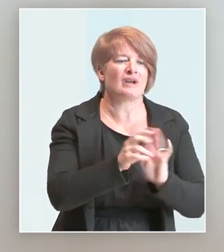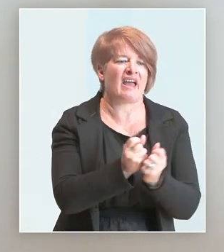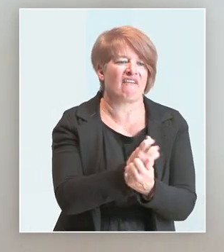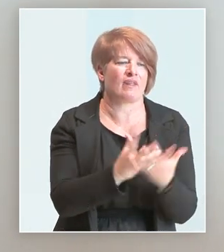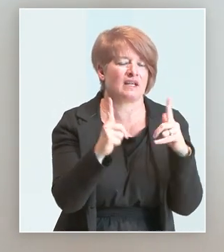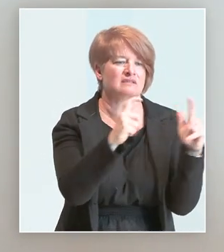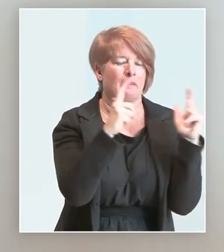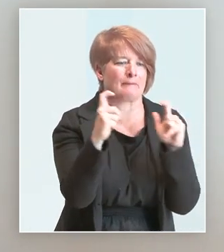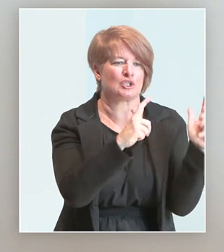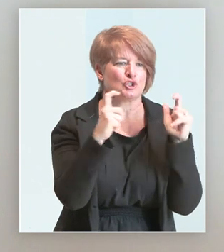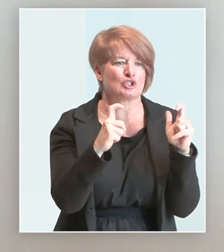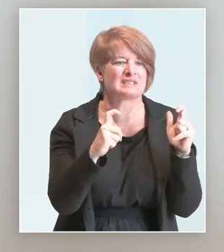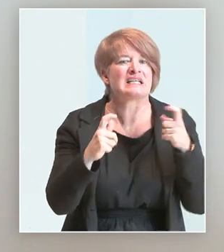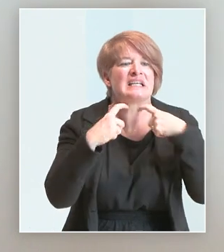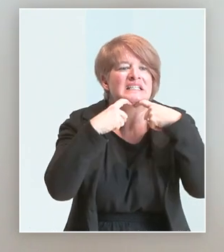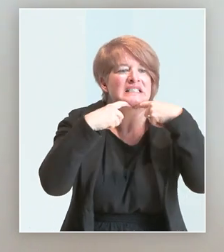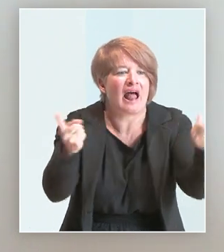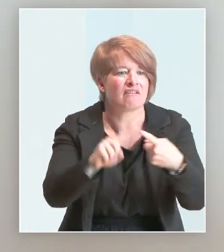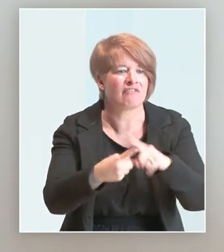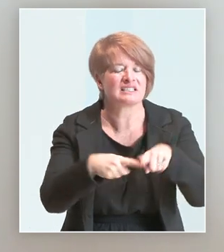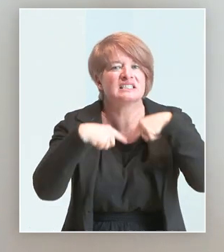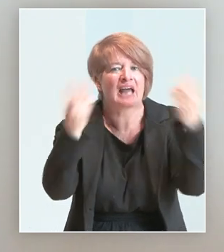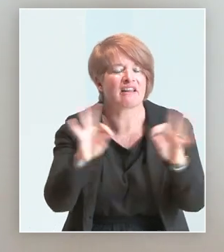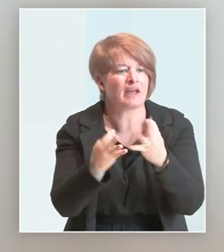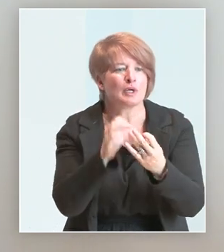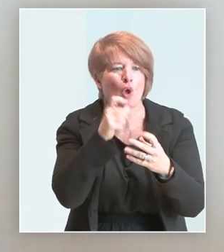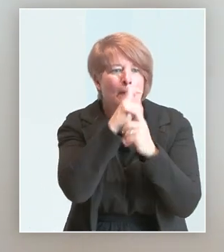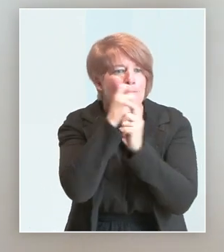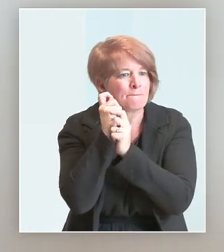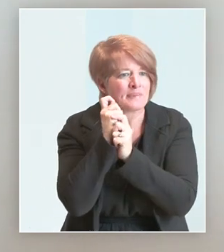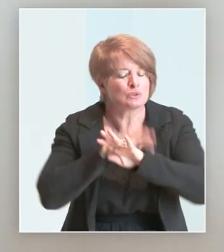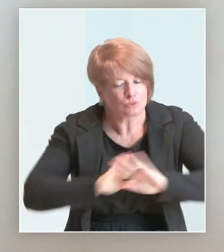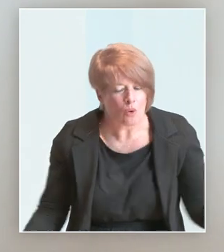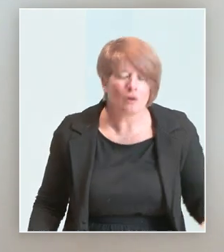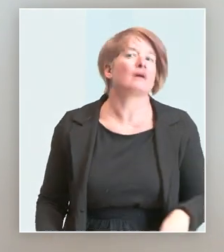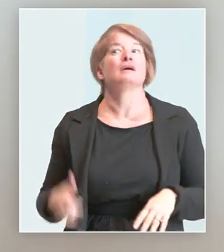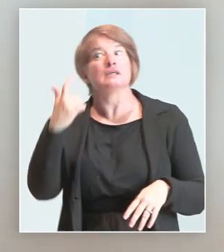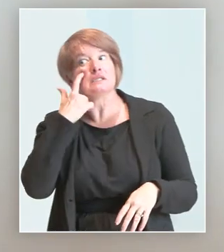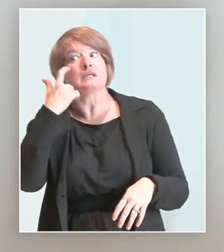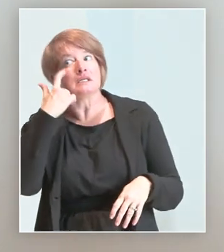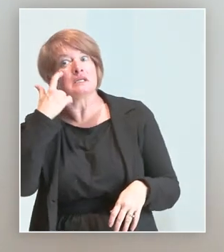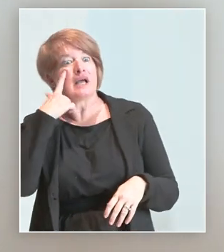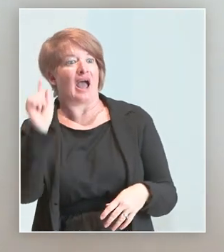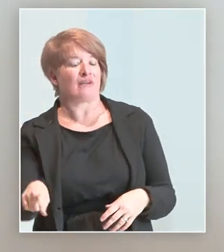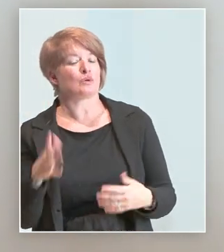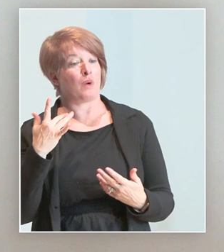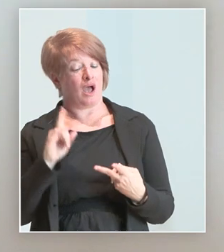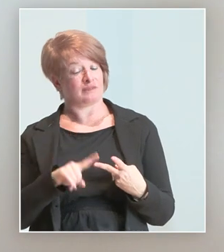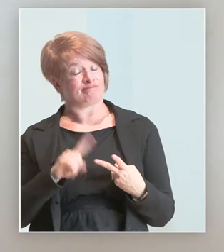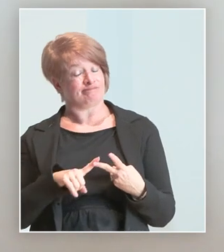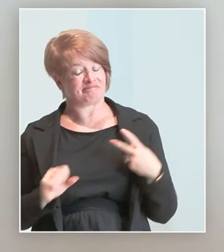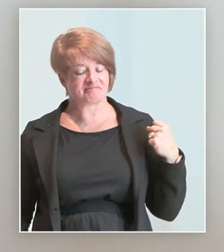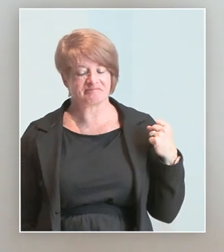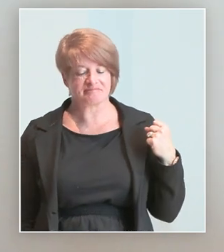photos, open your damned mouth to tell your friends and family. This kind of witness gathering, because two,